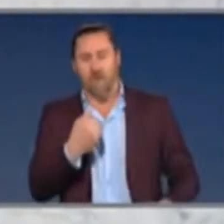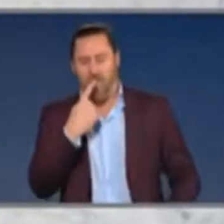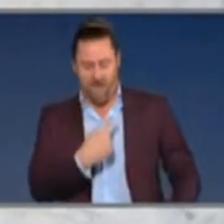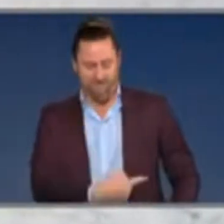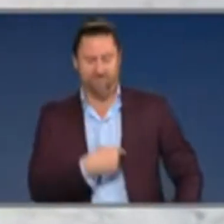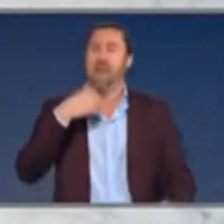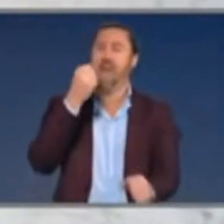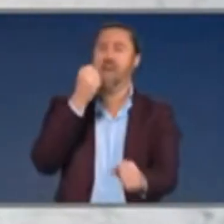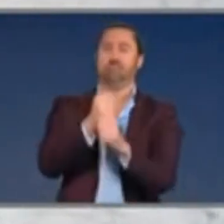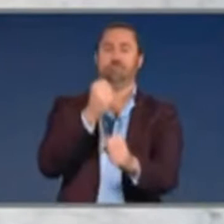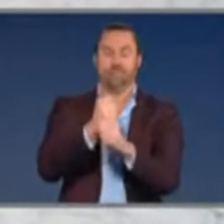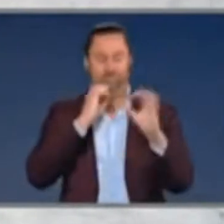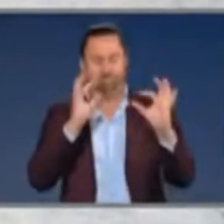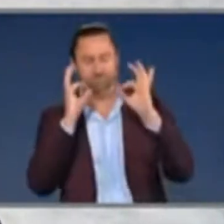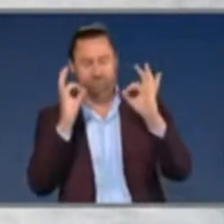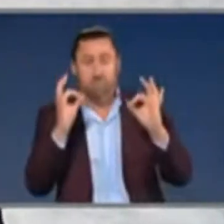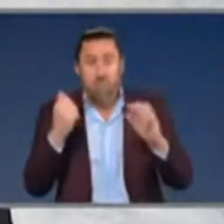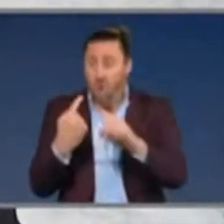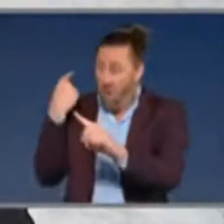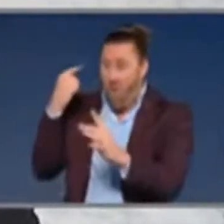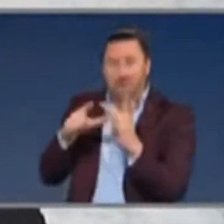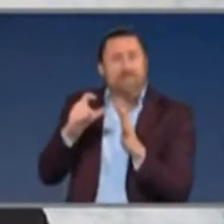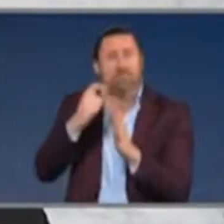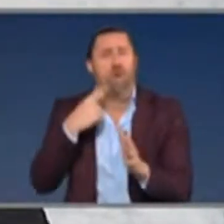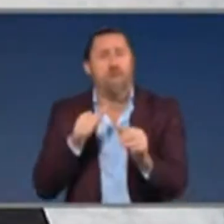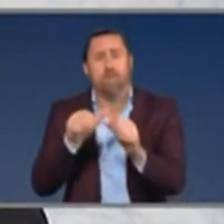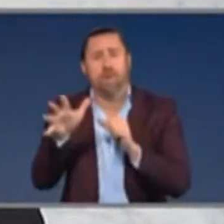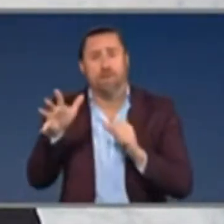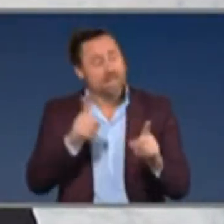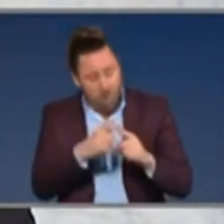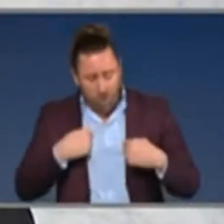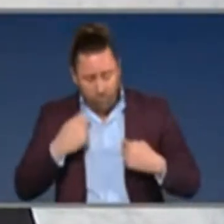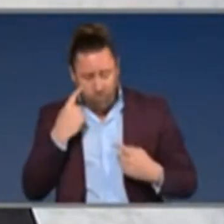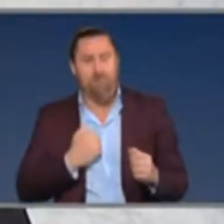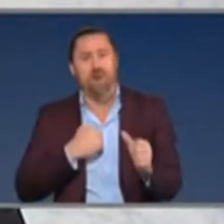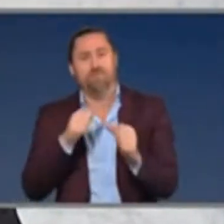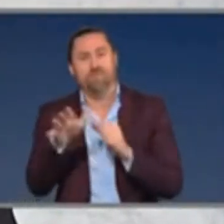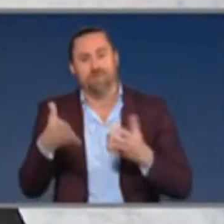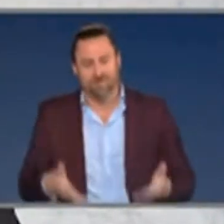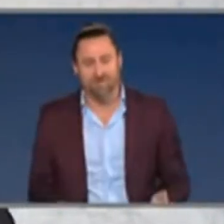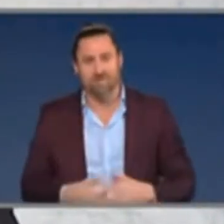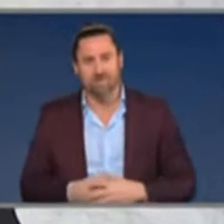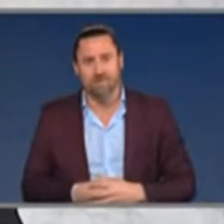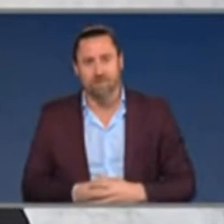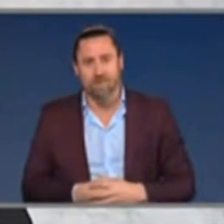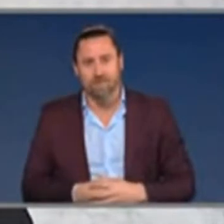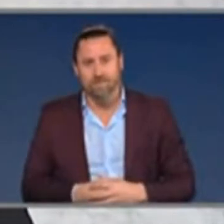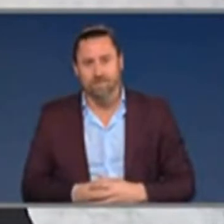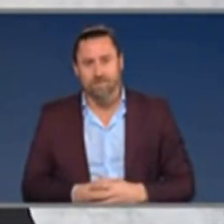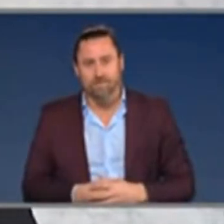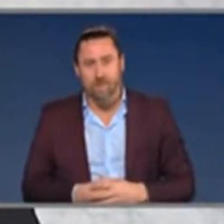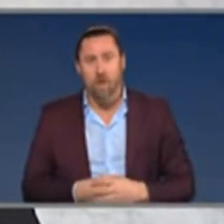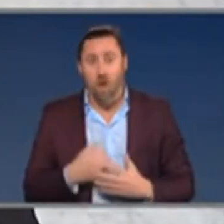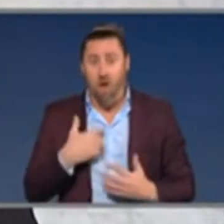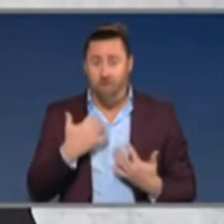of my predecessors would have, and endeavoured tried to, as I am today. But I'm tempered by